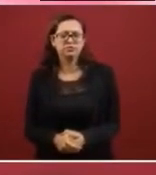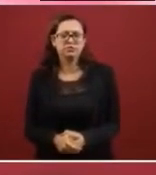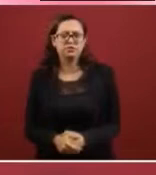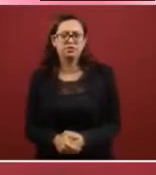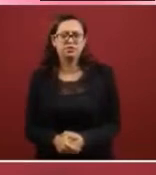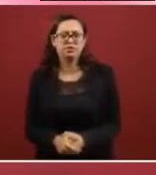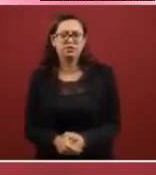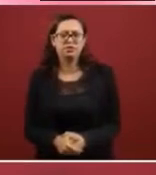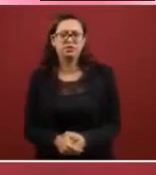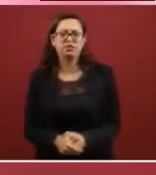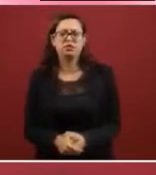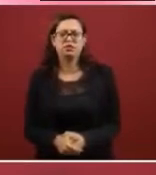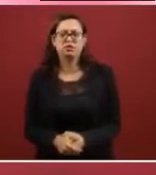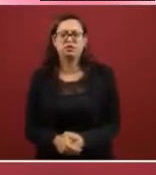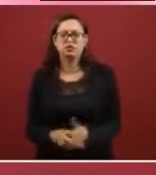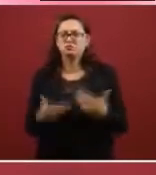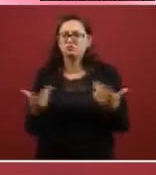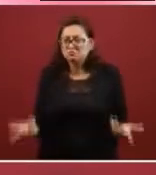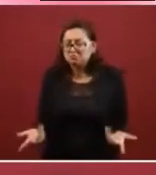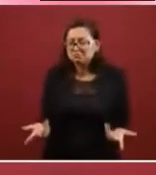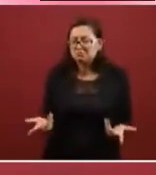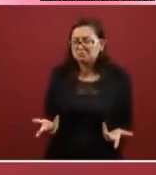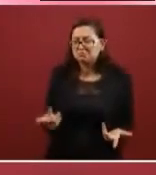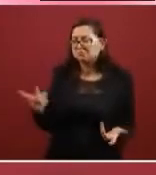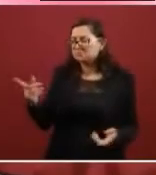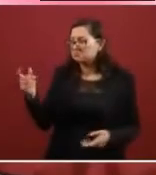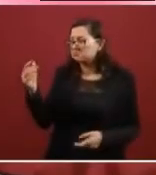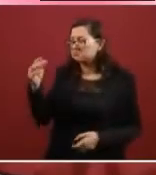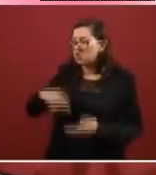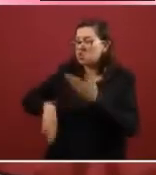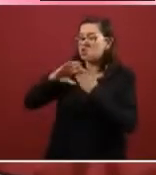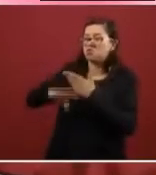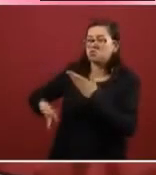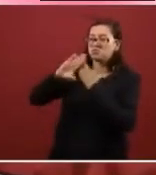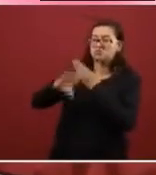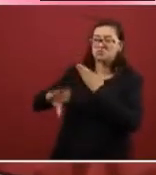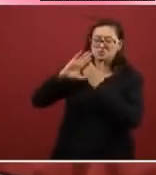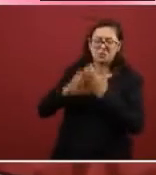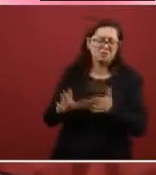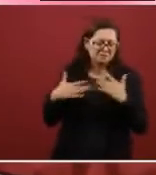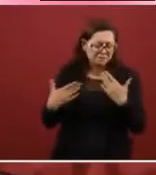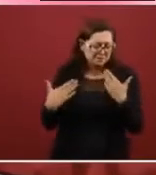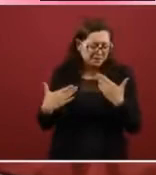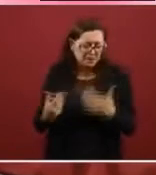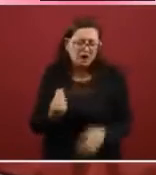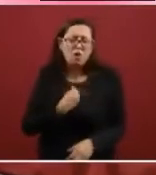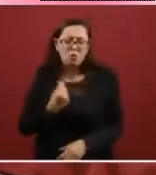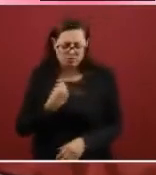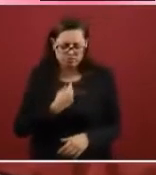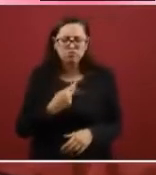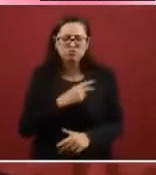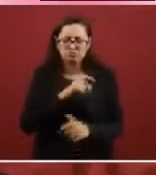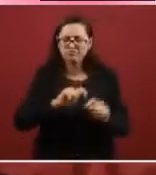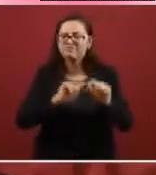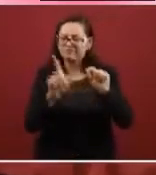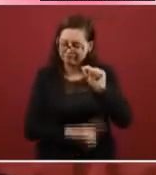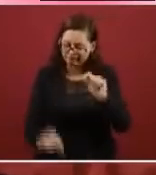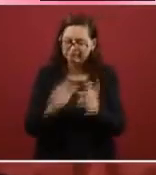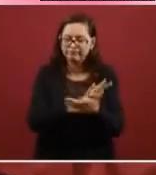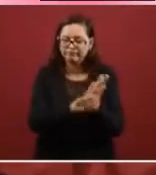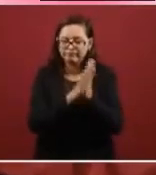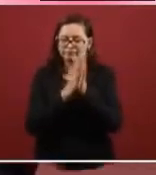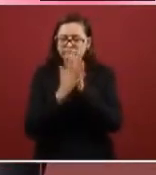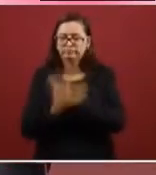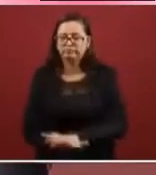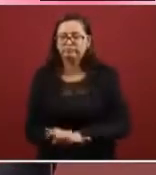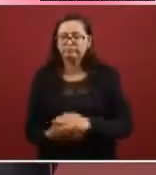then we have to por pay la transformación, for transformation, no es nada. That's nothing. Ya, esto aclarando.